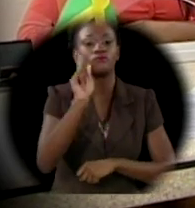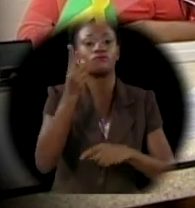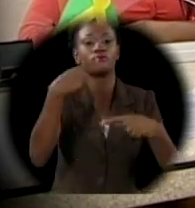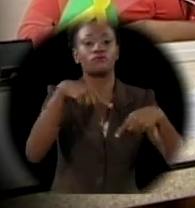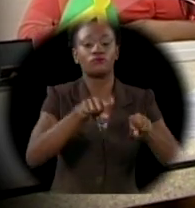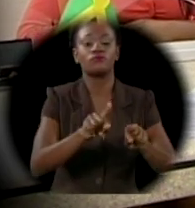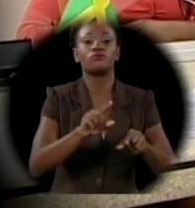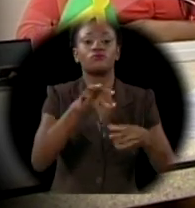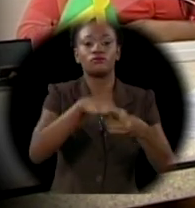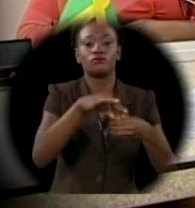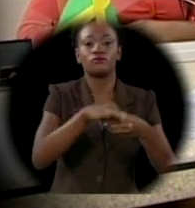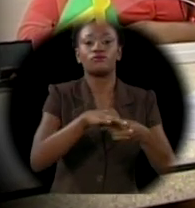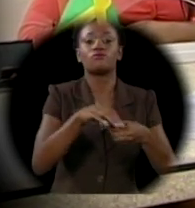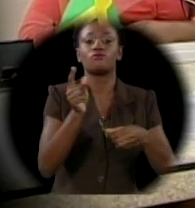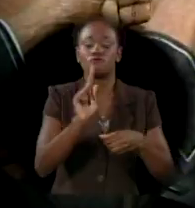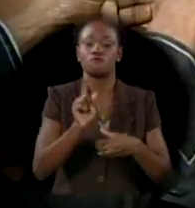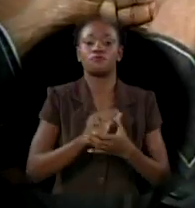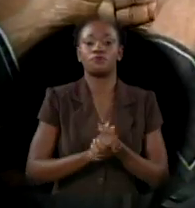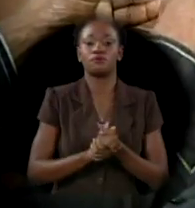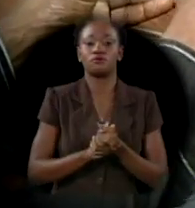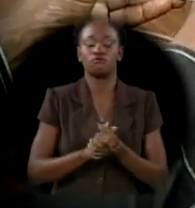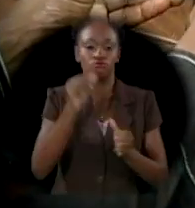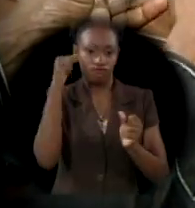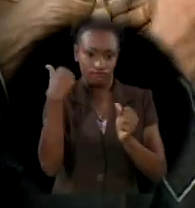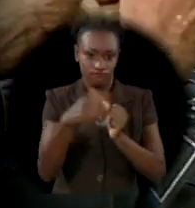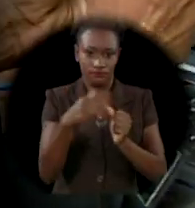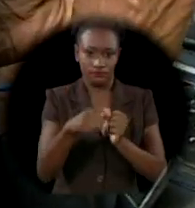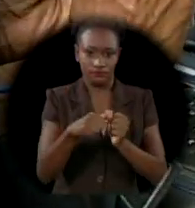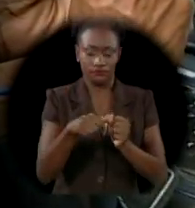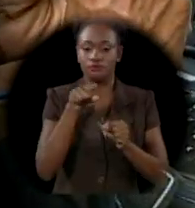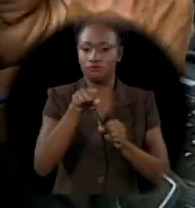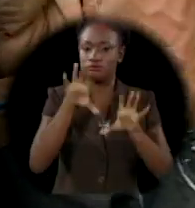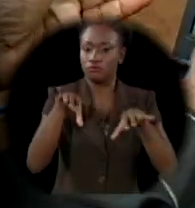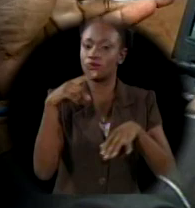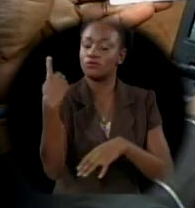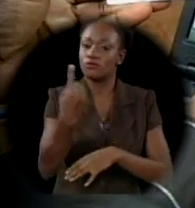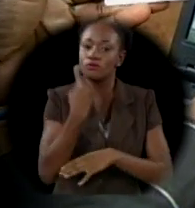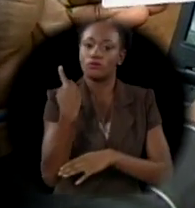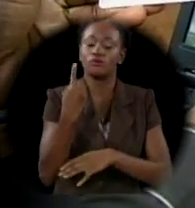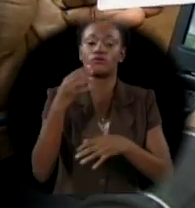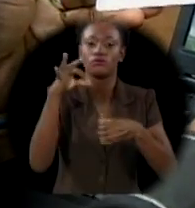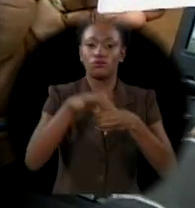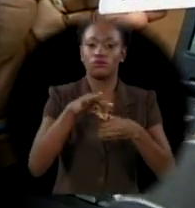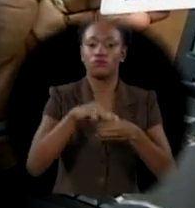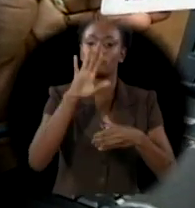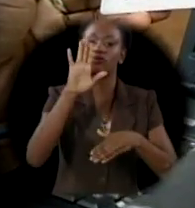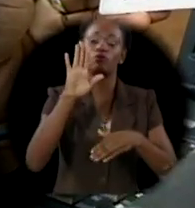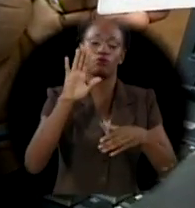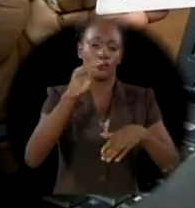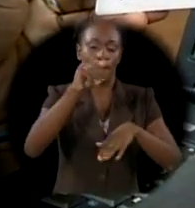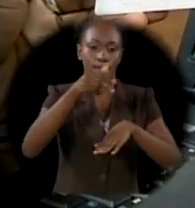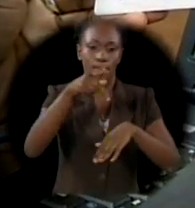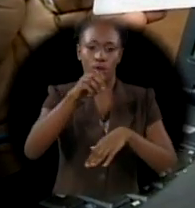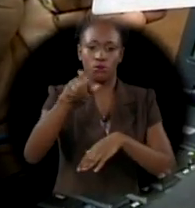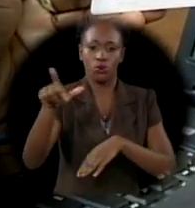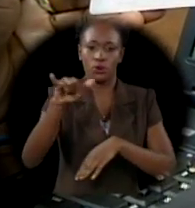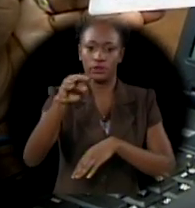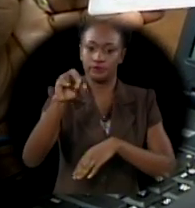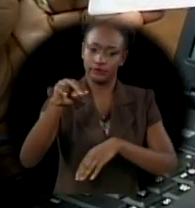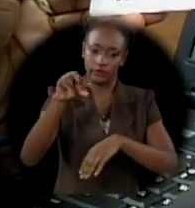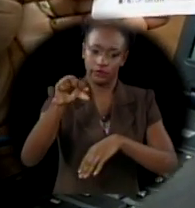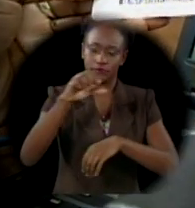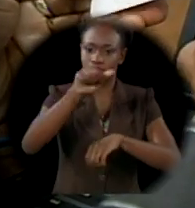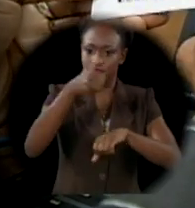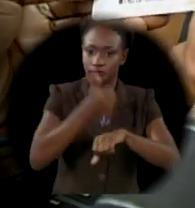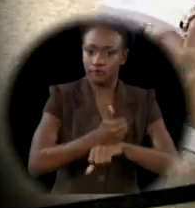your polling division and the location of your polling station. Remember, you can only vote in the polling station that is designated